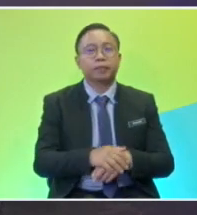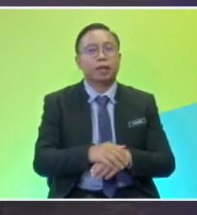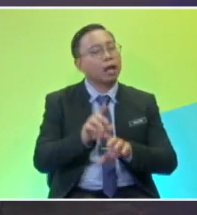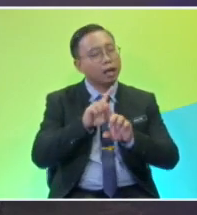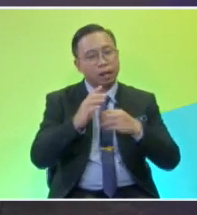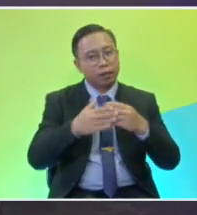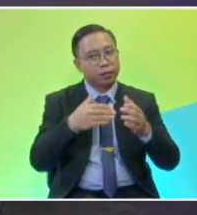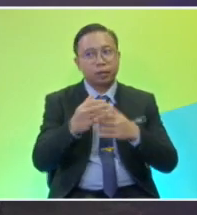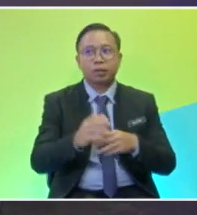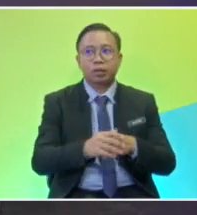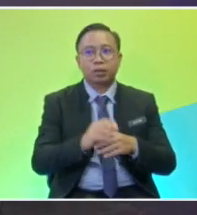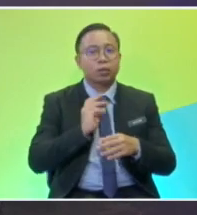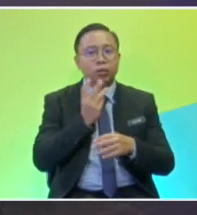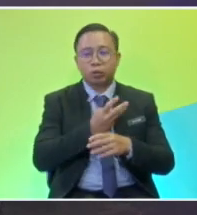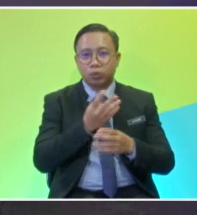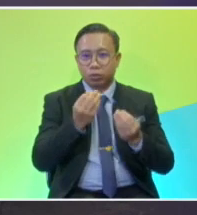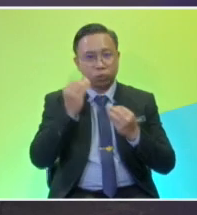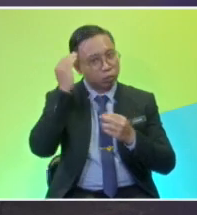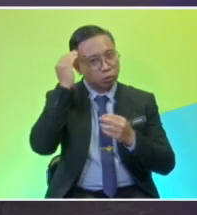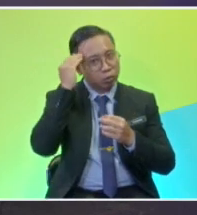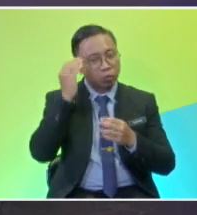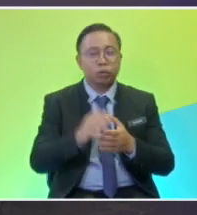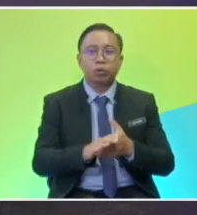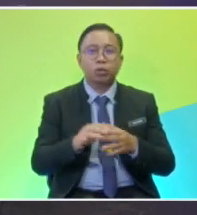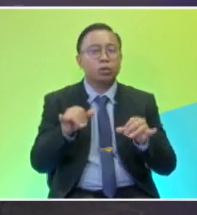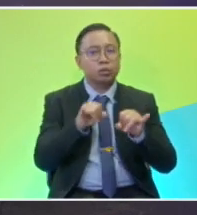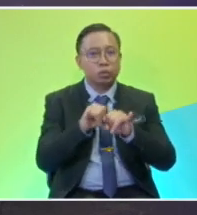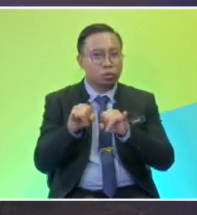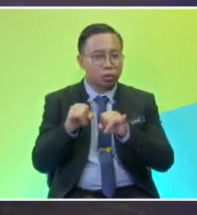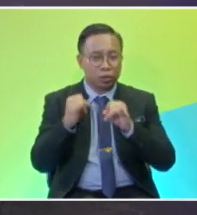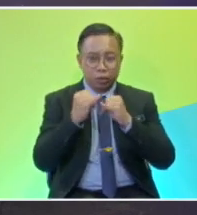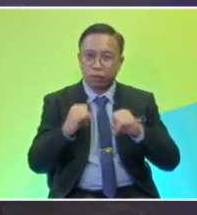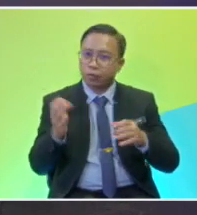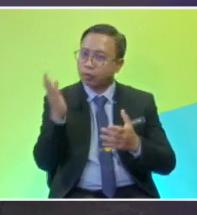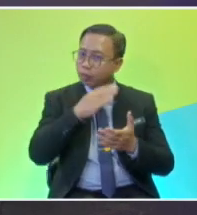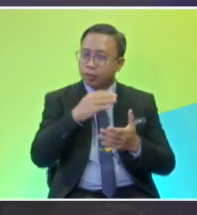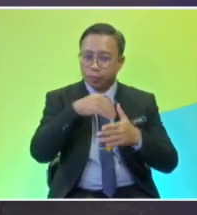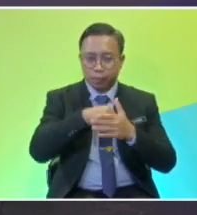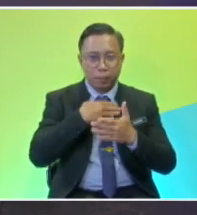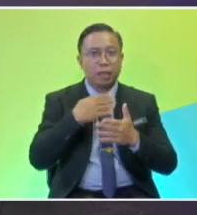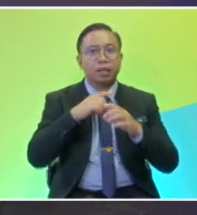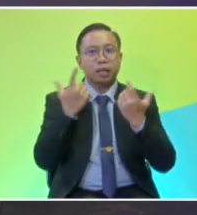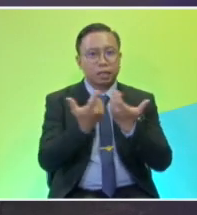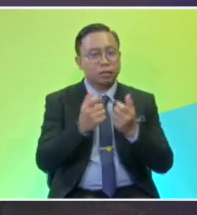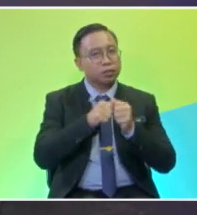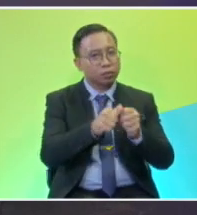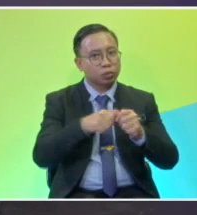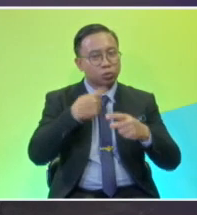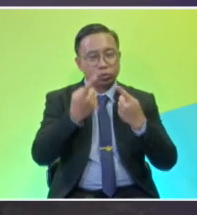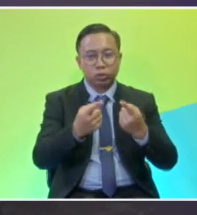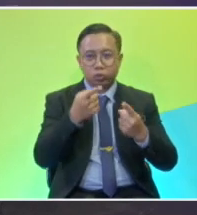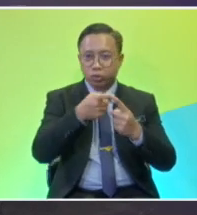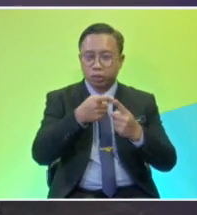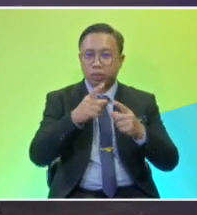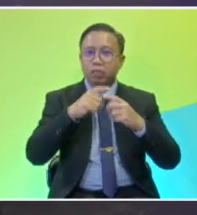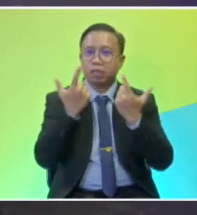Divya. Right. You want to know more about it? Yes. You have to join my class. Okay? All right, I can't wait. Just follow me to the class. Okay.